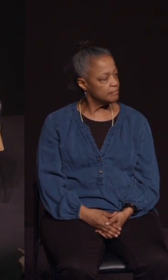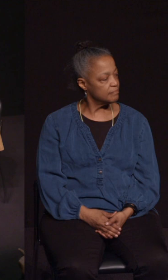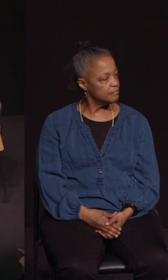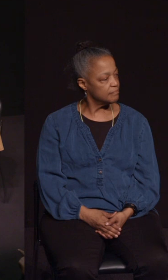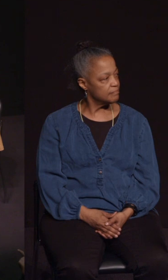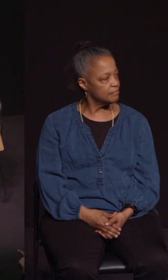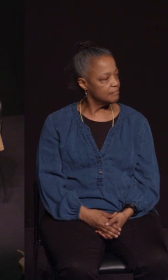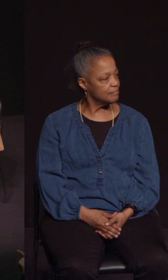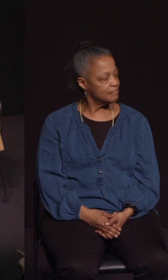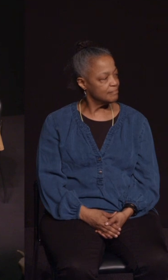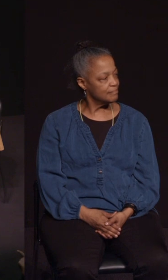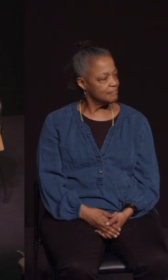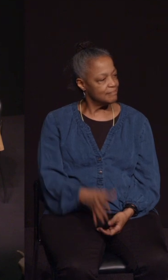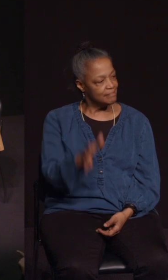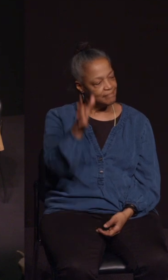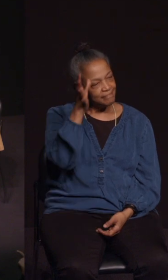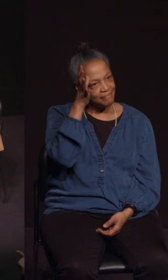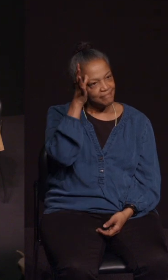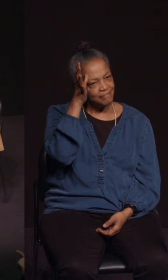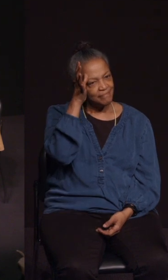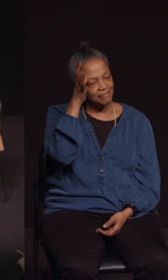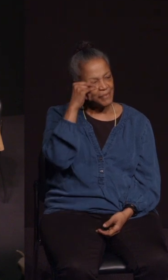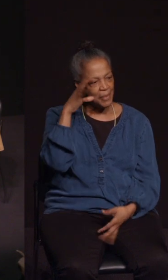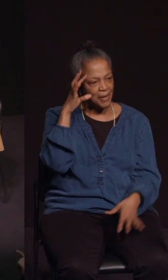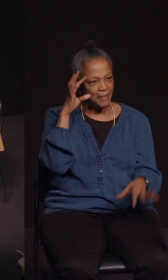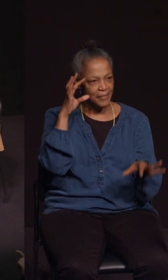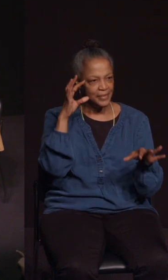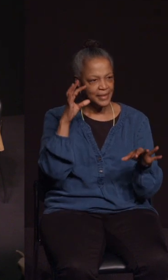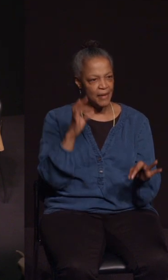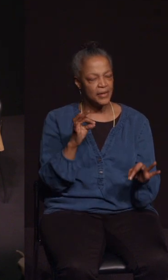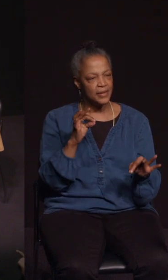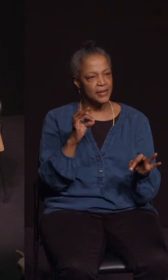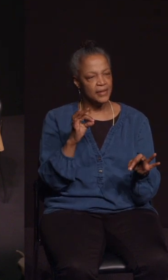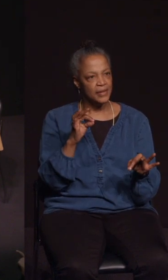Well, I would say definitely that